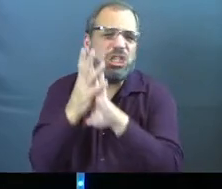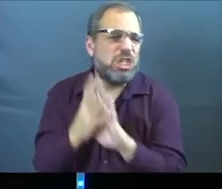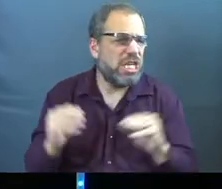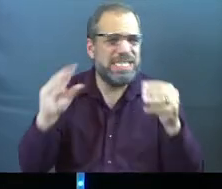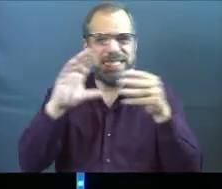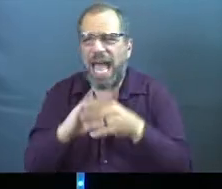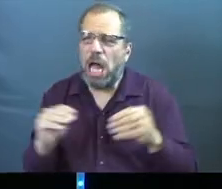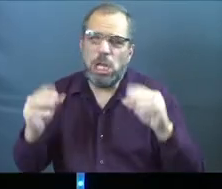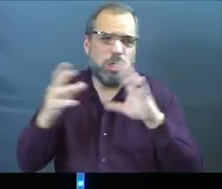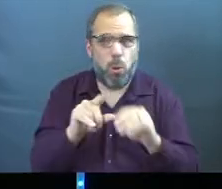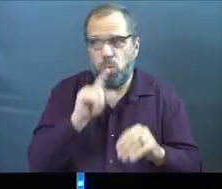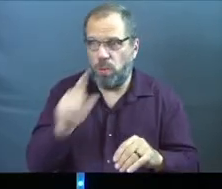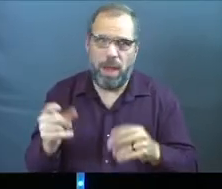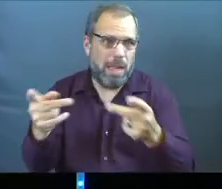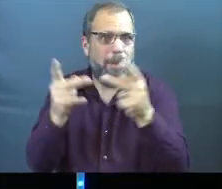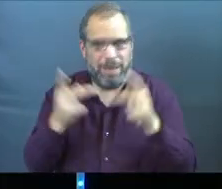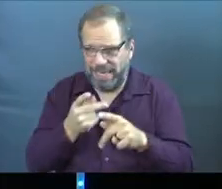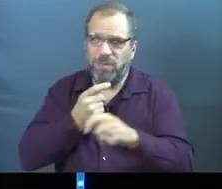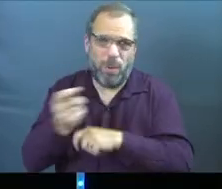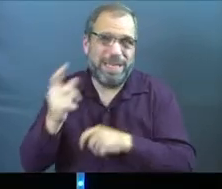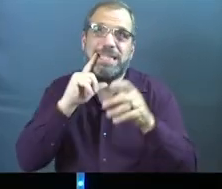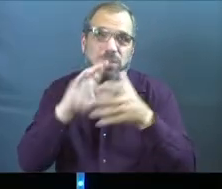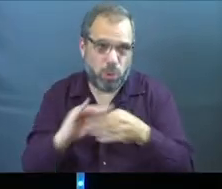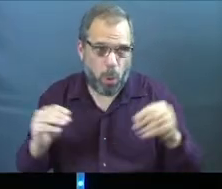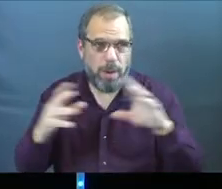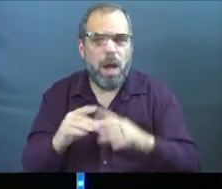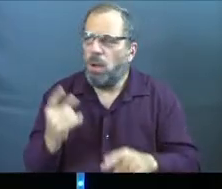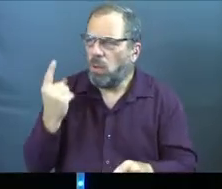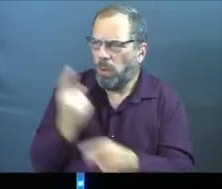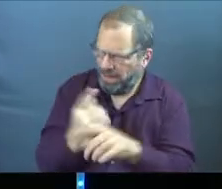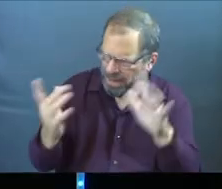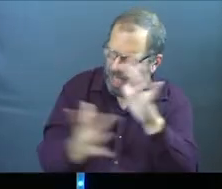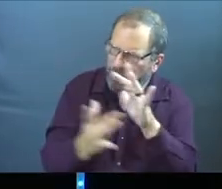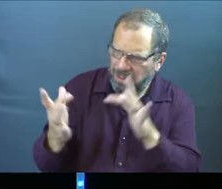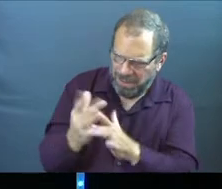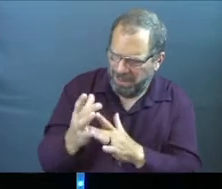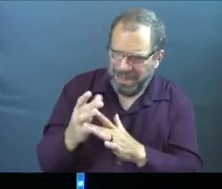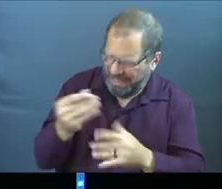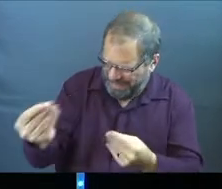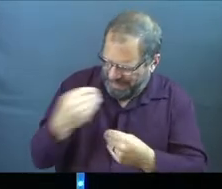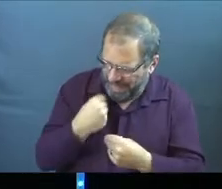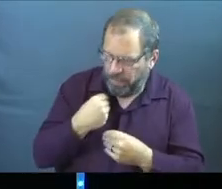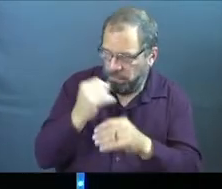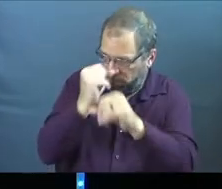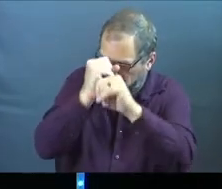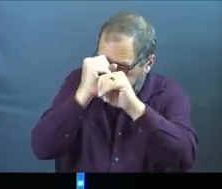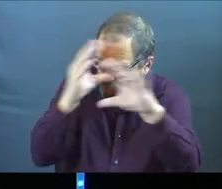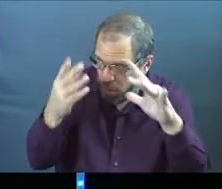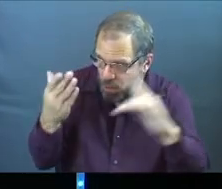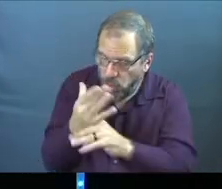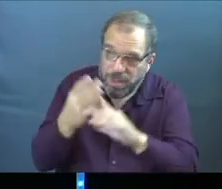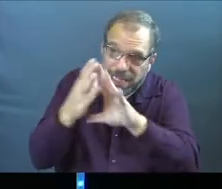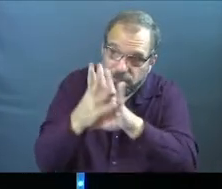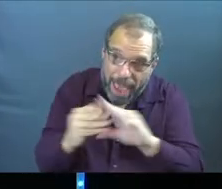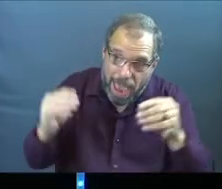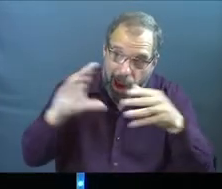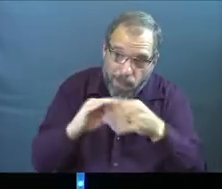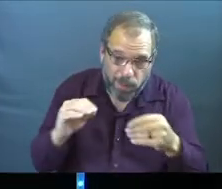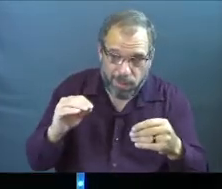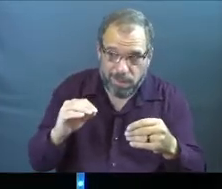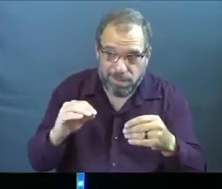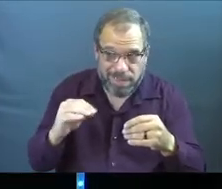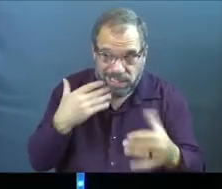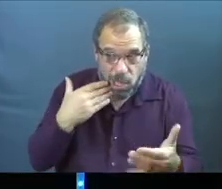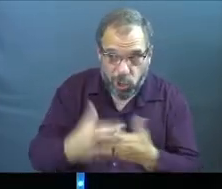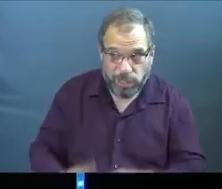know if up front it's like a place of torment. And others are like, yeah, but that's Jesus. And he's given us some insight through this parable. Like, this is